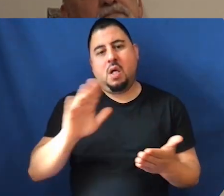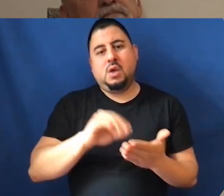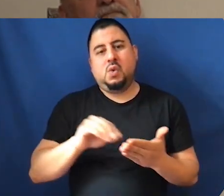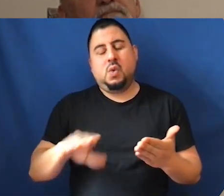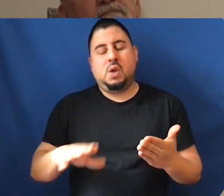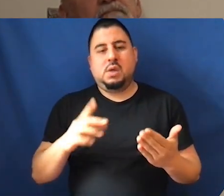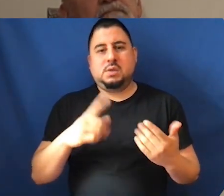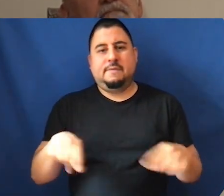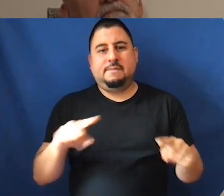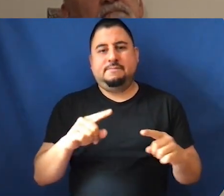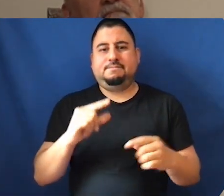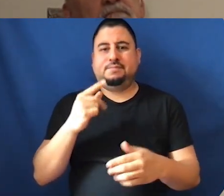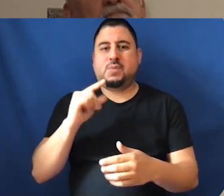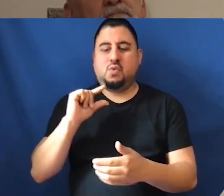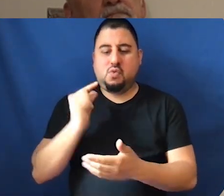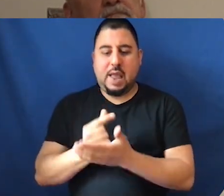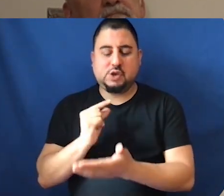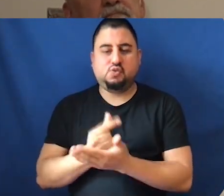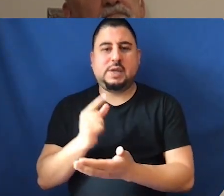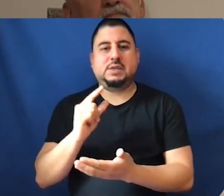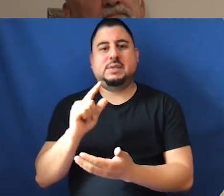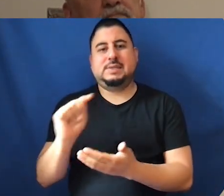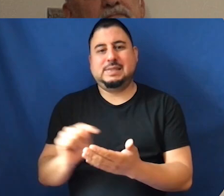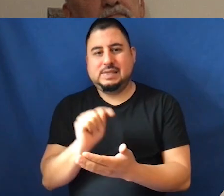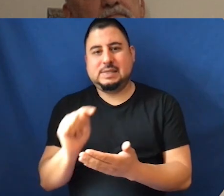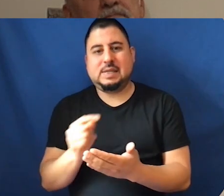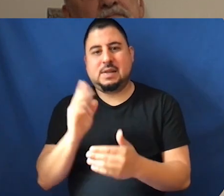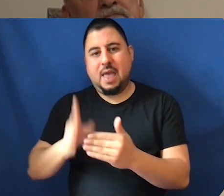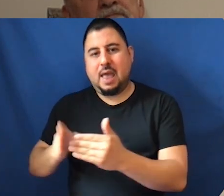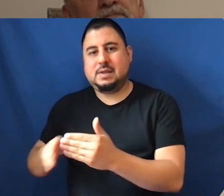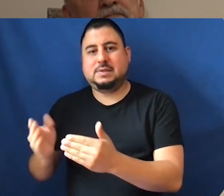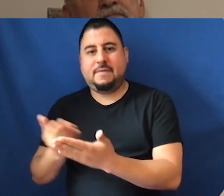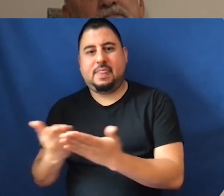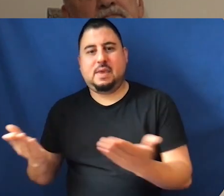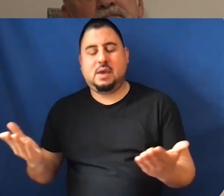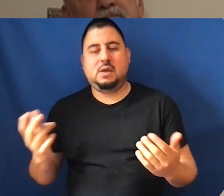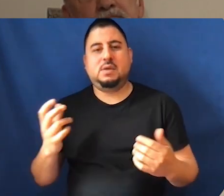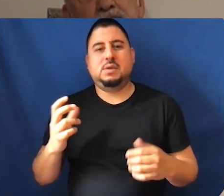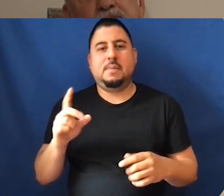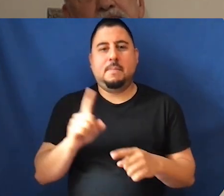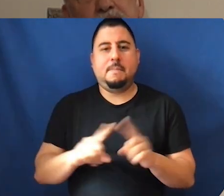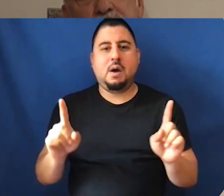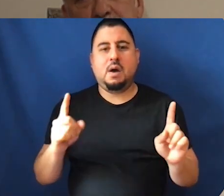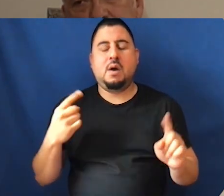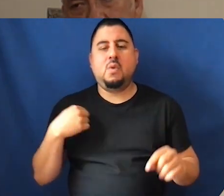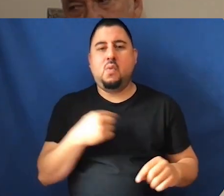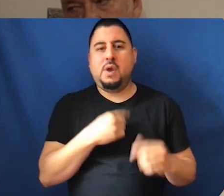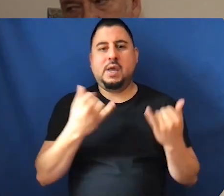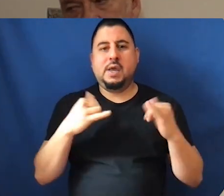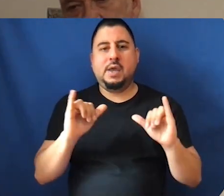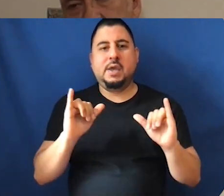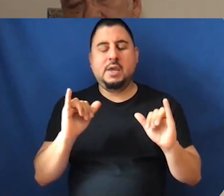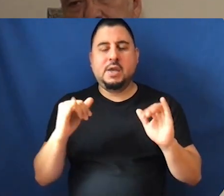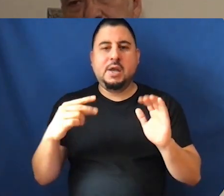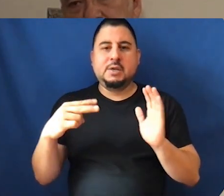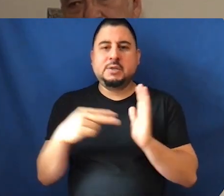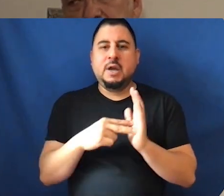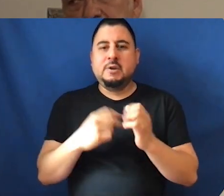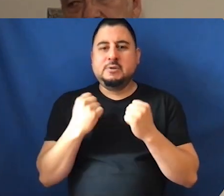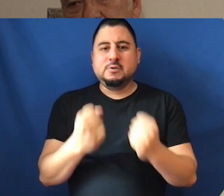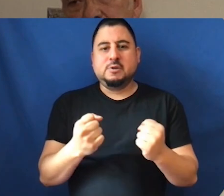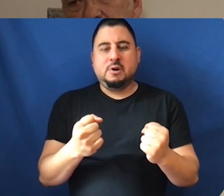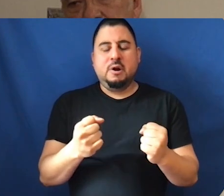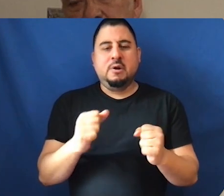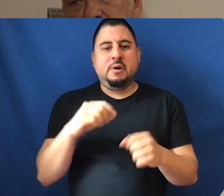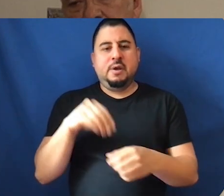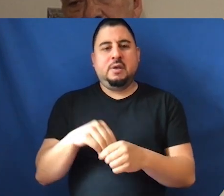you know, we're getting into graduation seasons and all the endings of things. But we still stand solidly